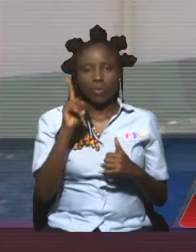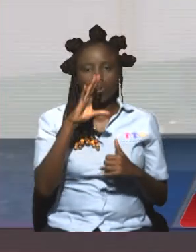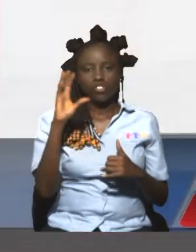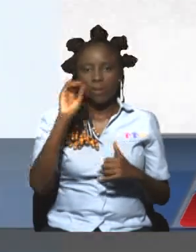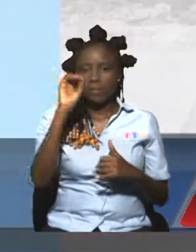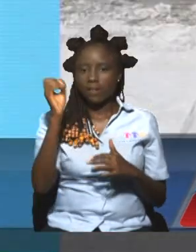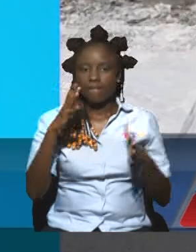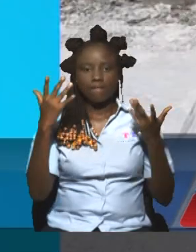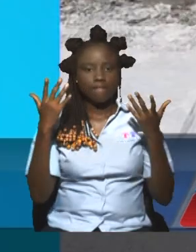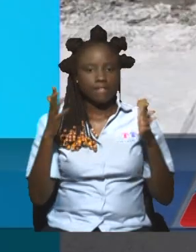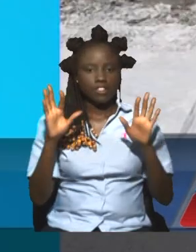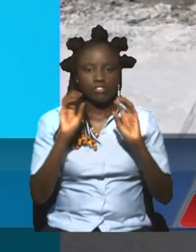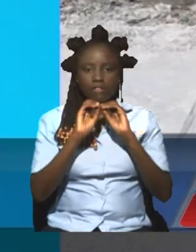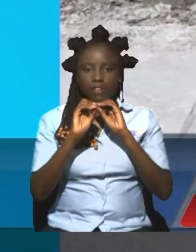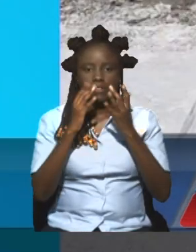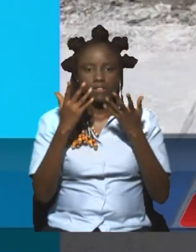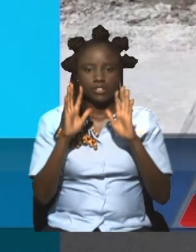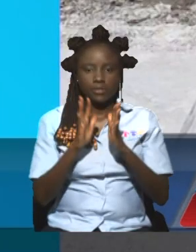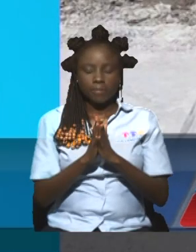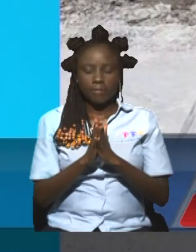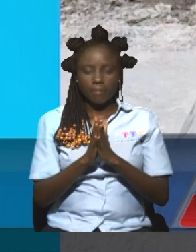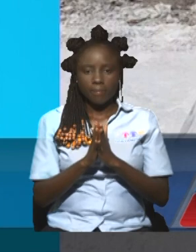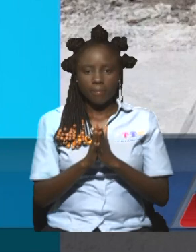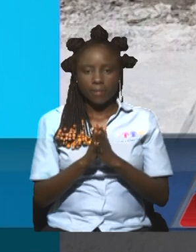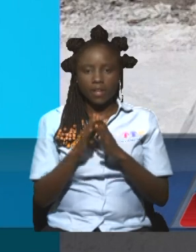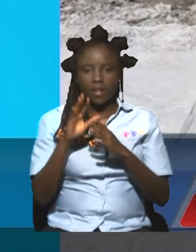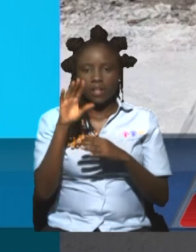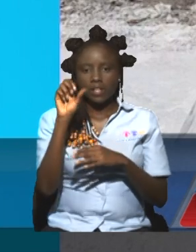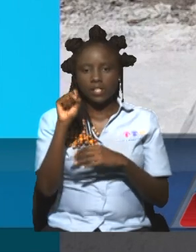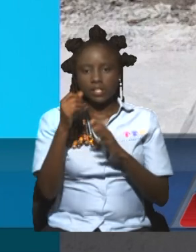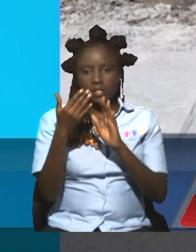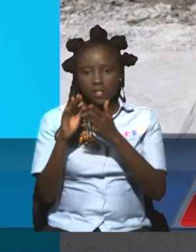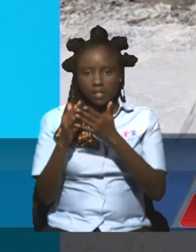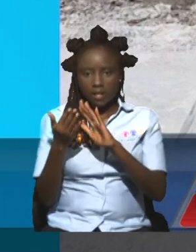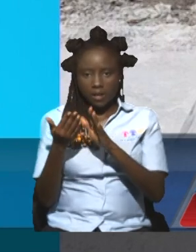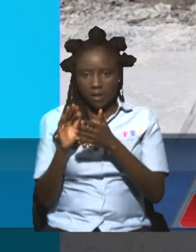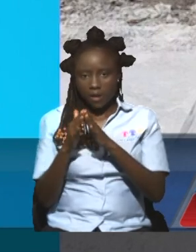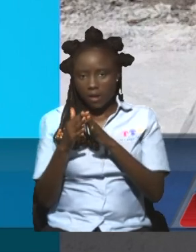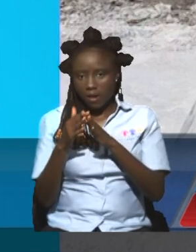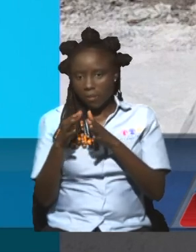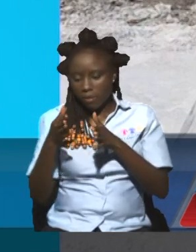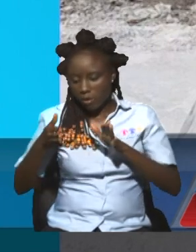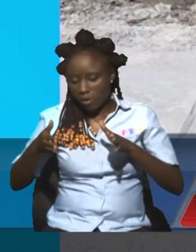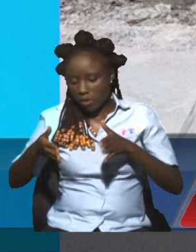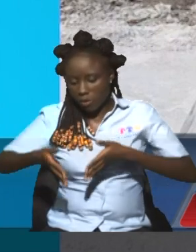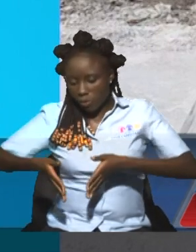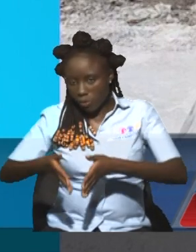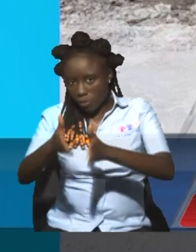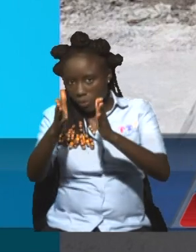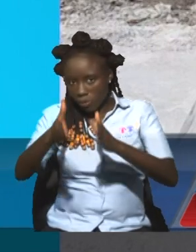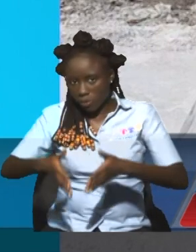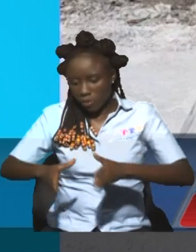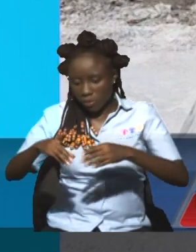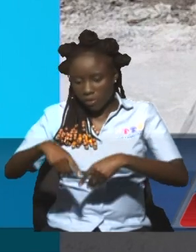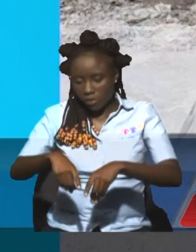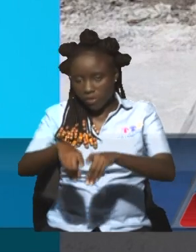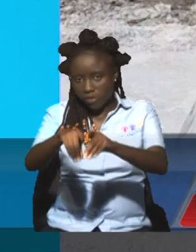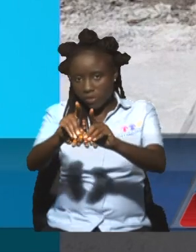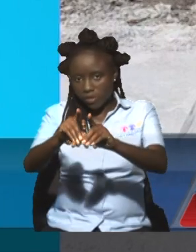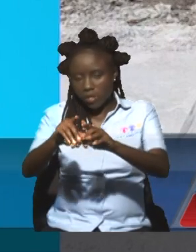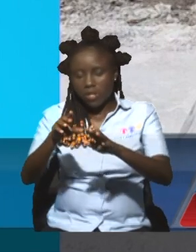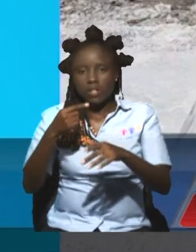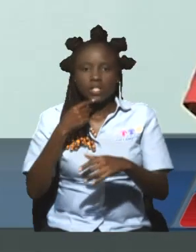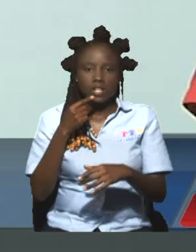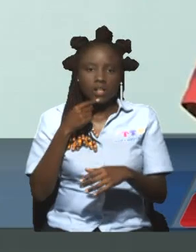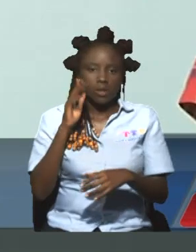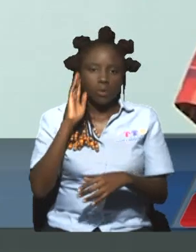100% complete. Repairs are being done on the Scarborough Abattoir's wastewater treatment unit, and the facility is expected to reopen